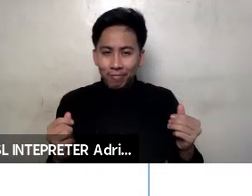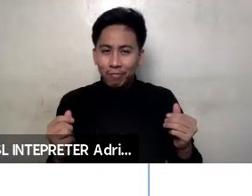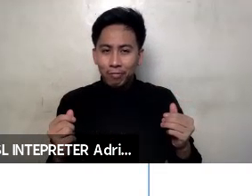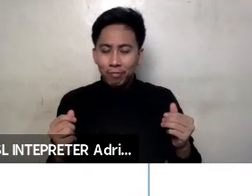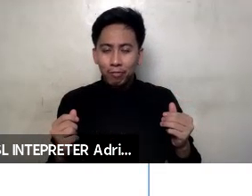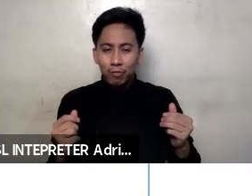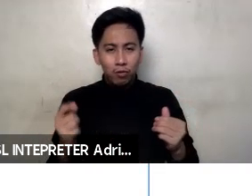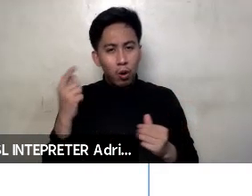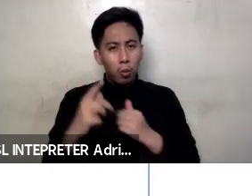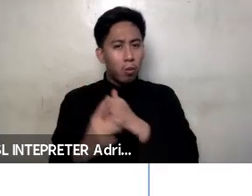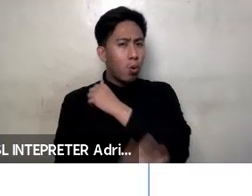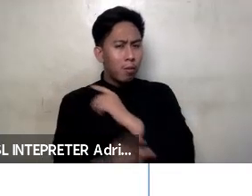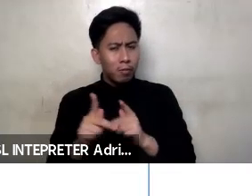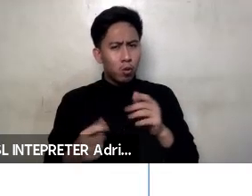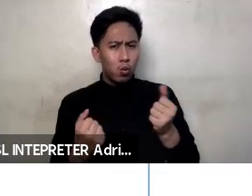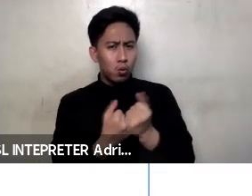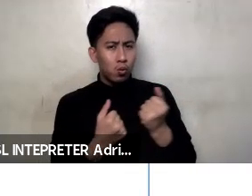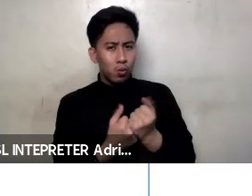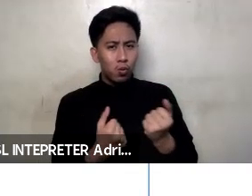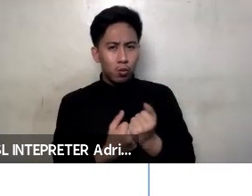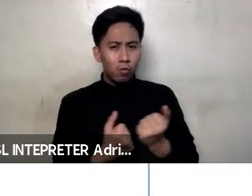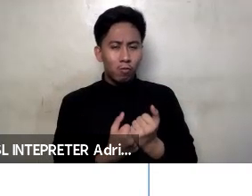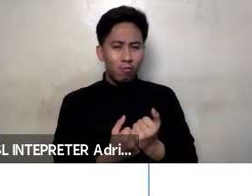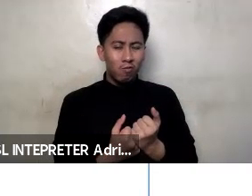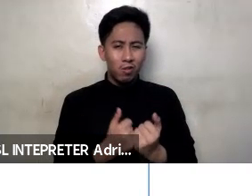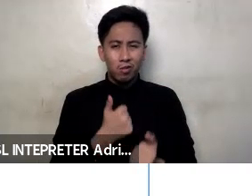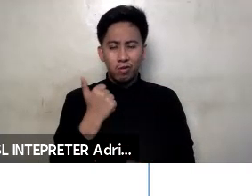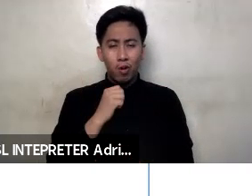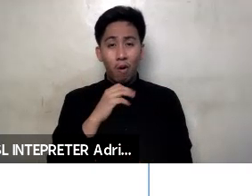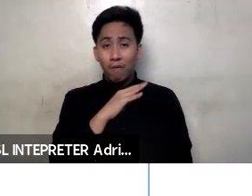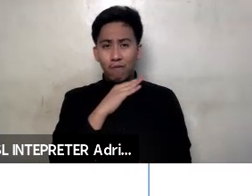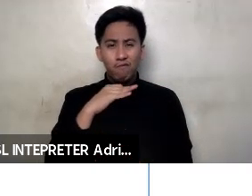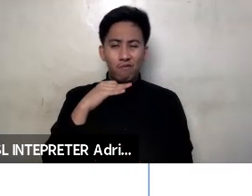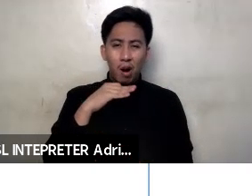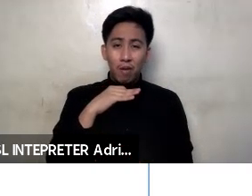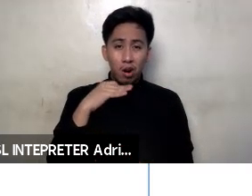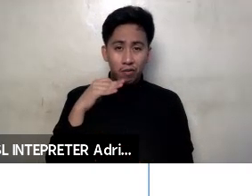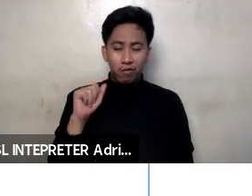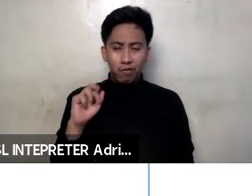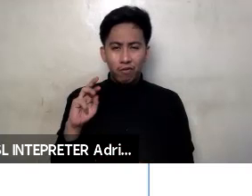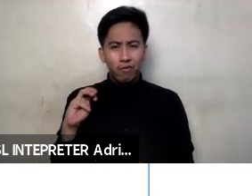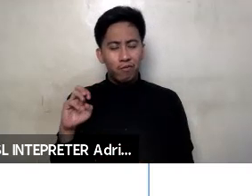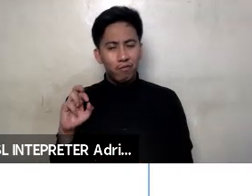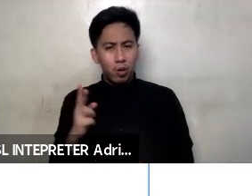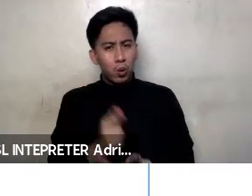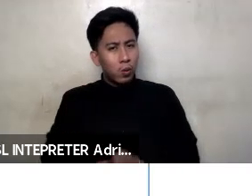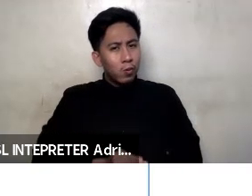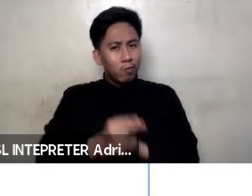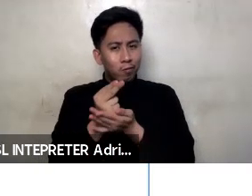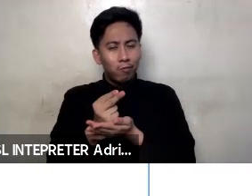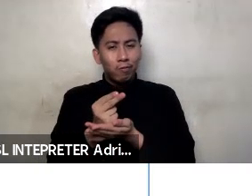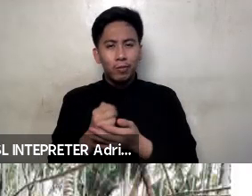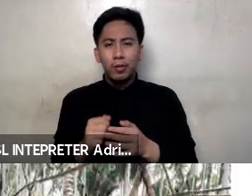the poor and marginalized farmers, capacitate them with new processes like